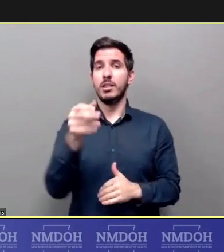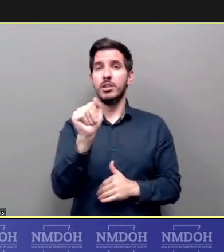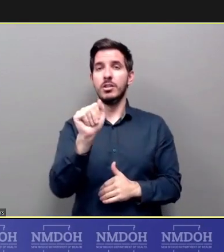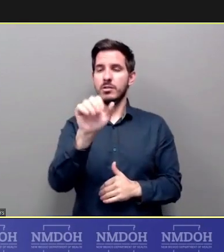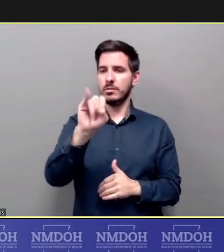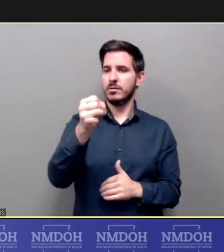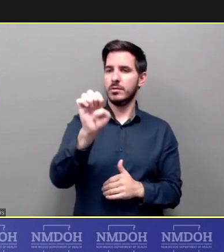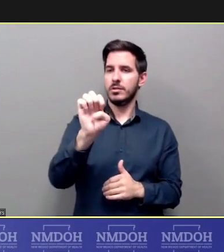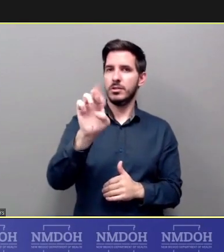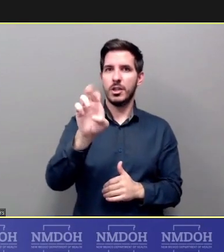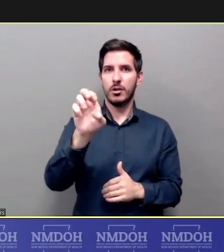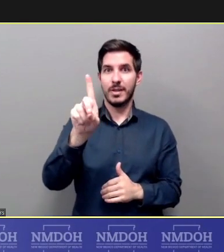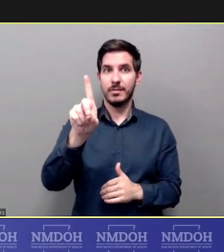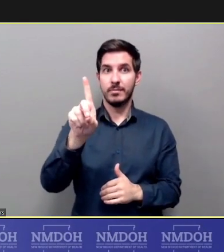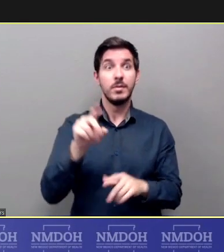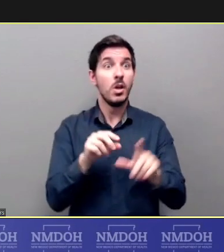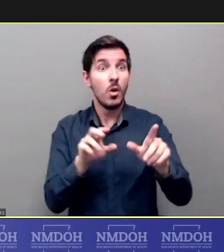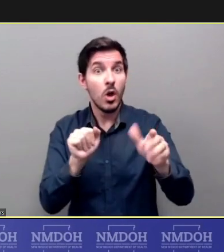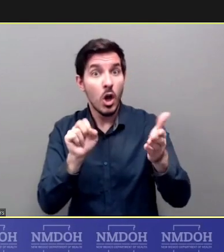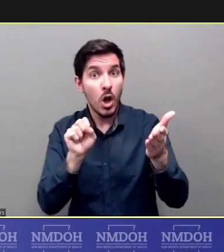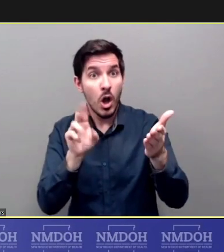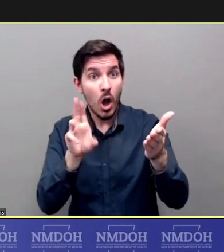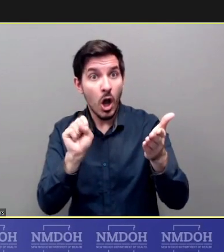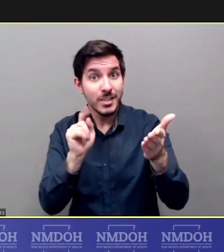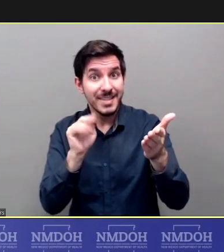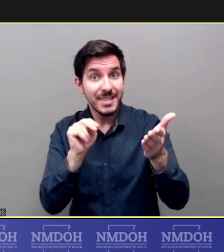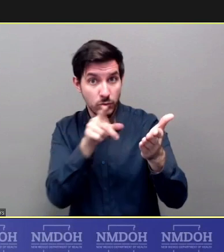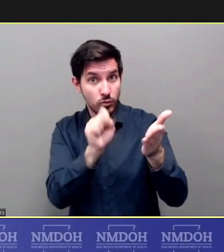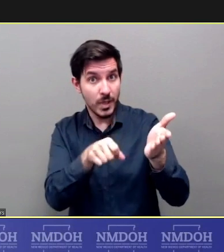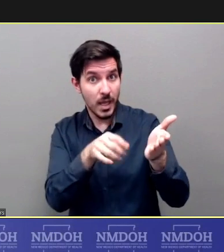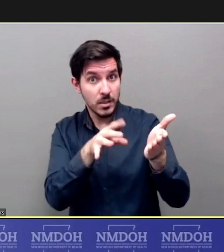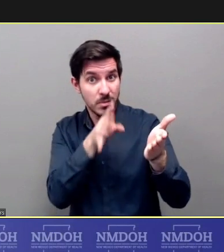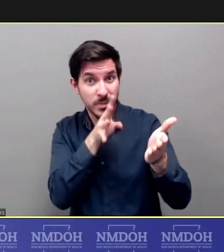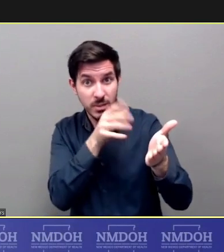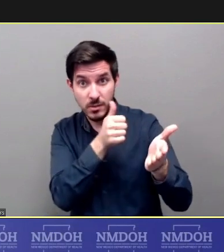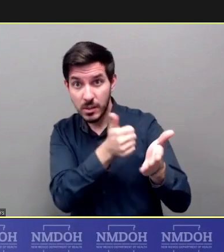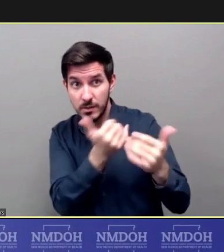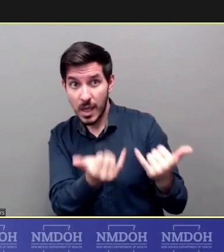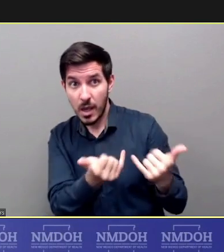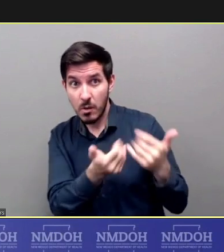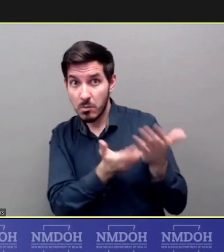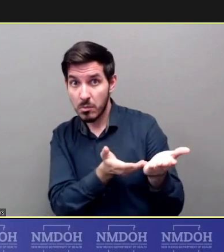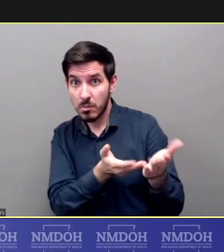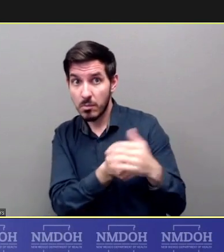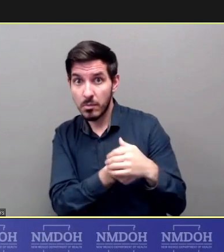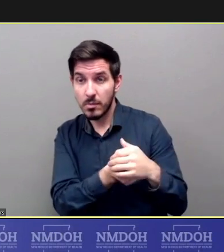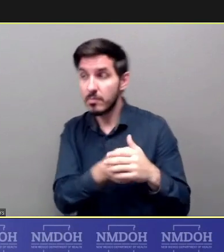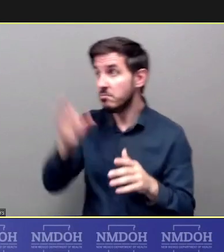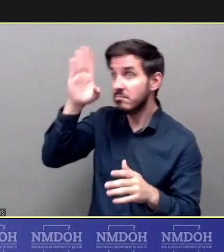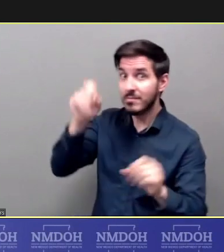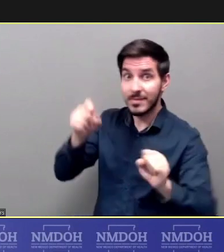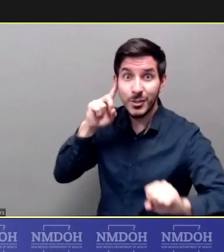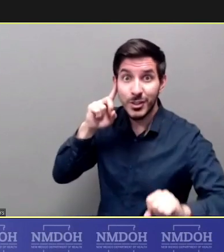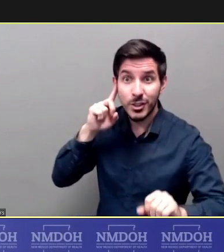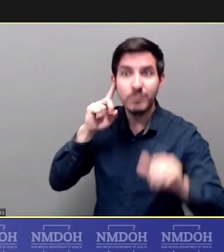that you are able to unmute yourself and ask your question. Hi there, can you all hear me?